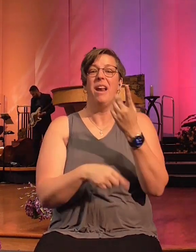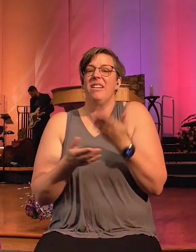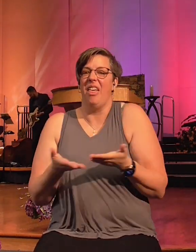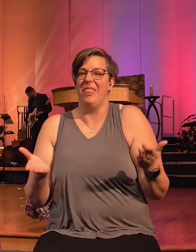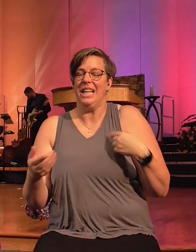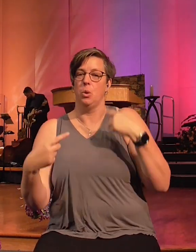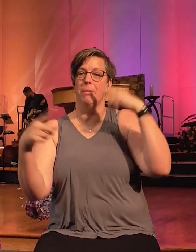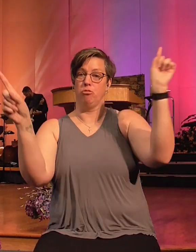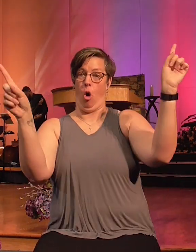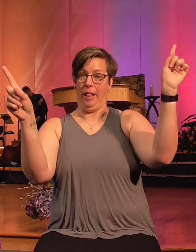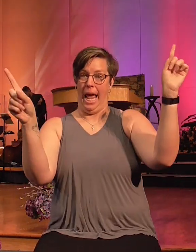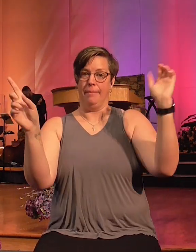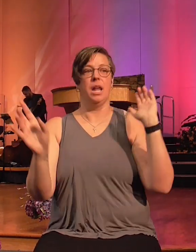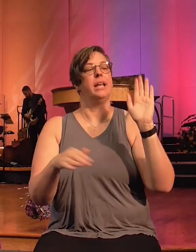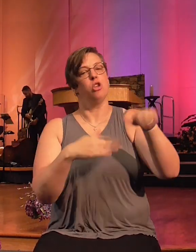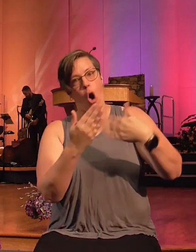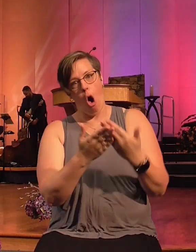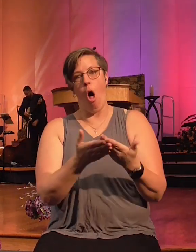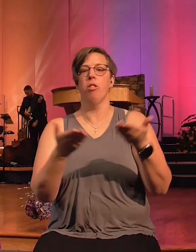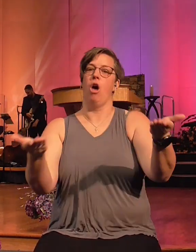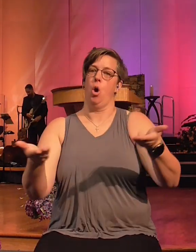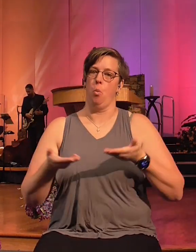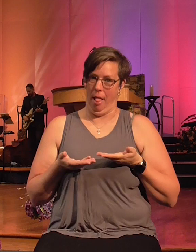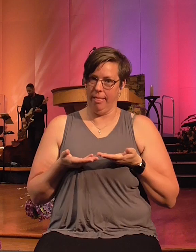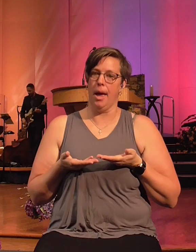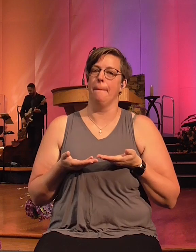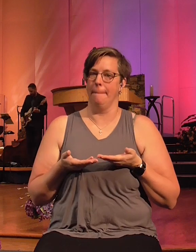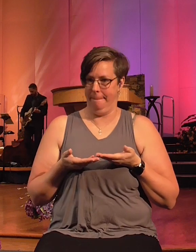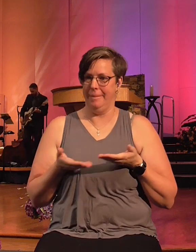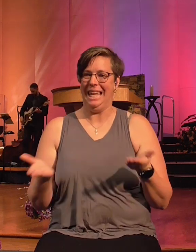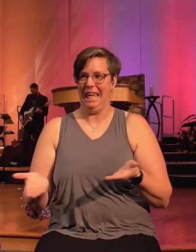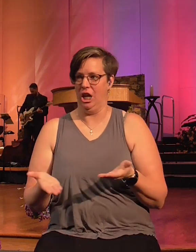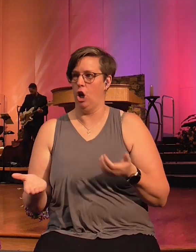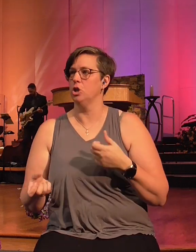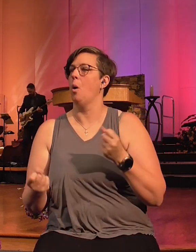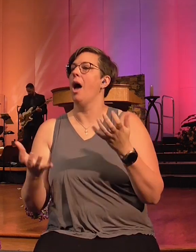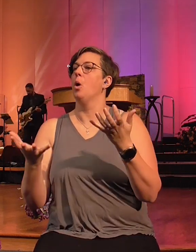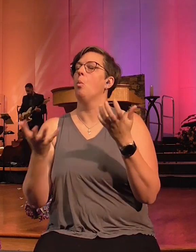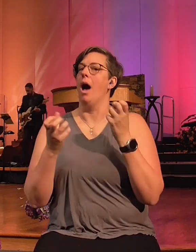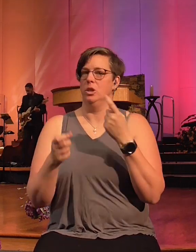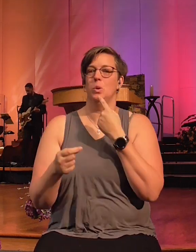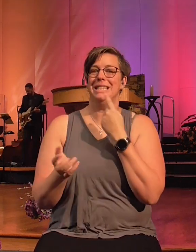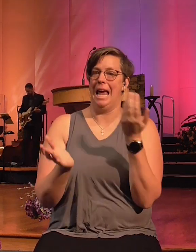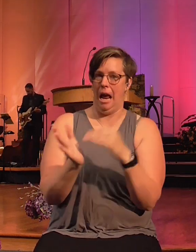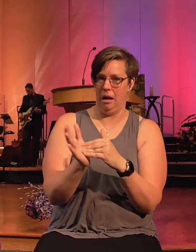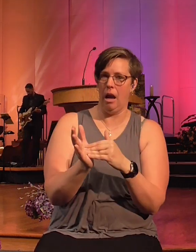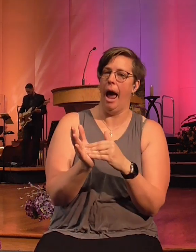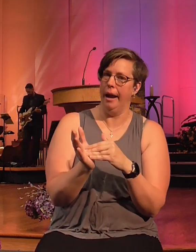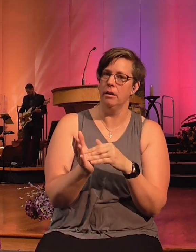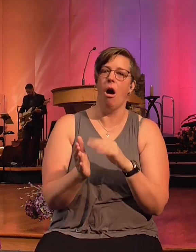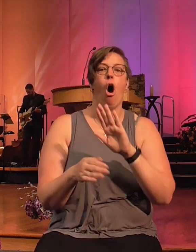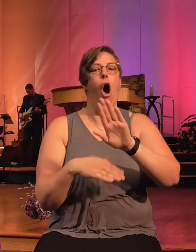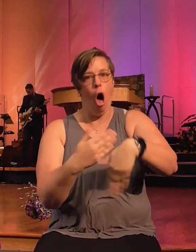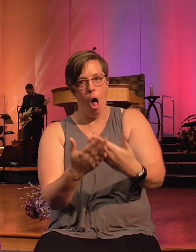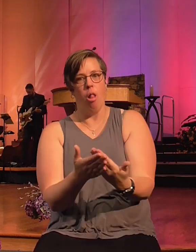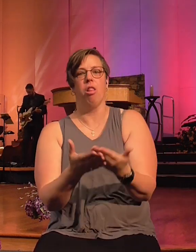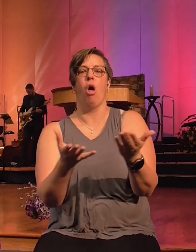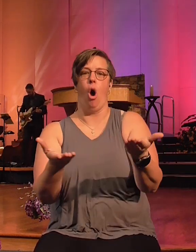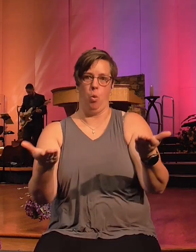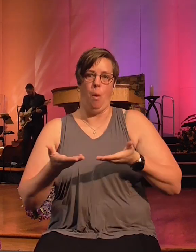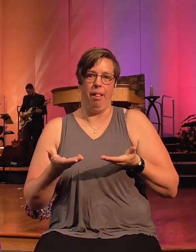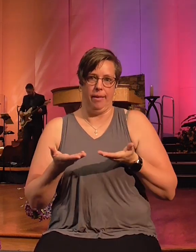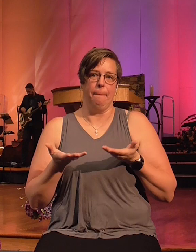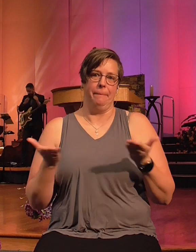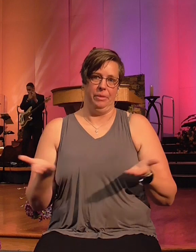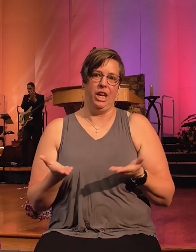proclaimed is all are welcome here at Mile High Church. And so I just want to reiterate that this morning. All are welcome here at Mile